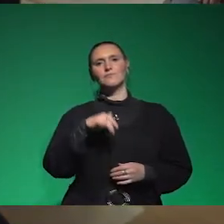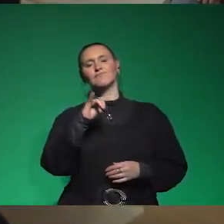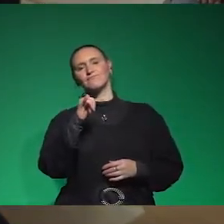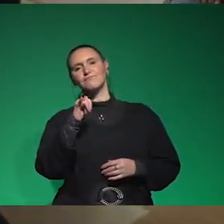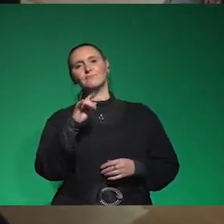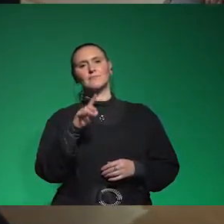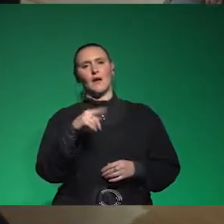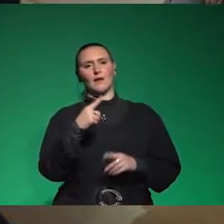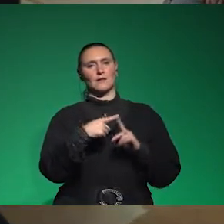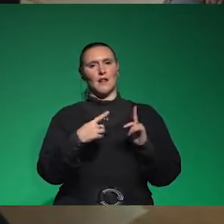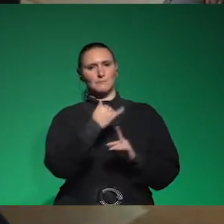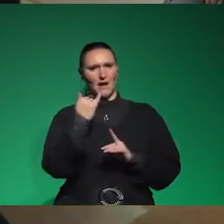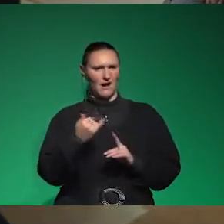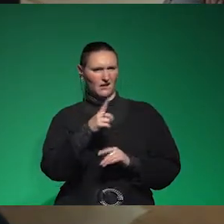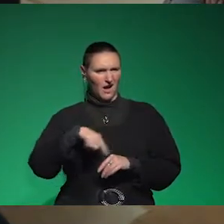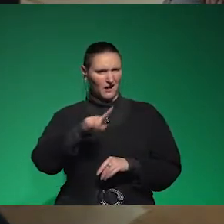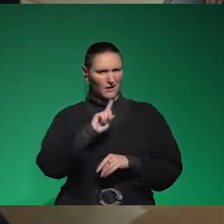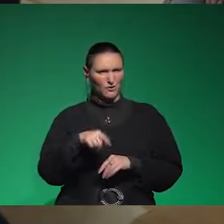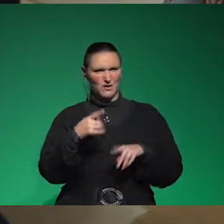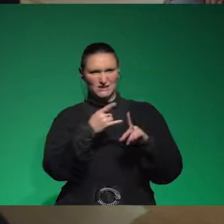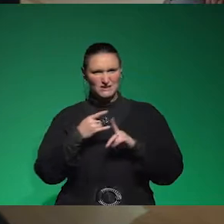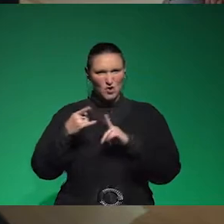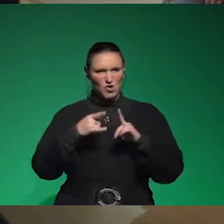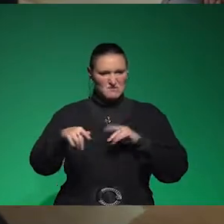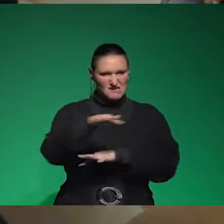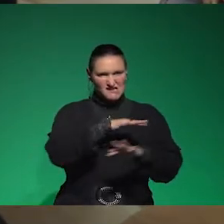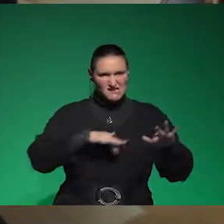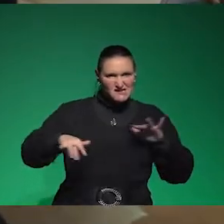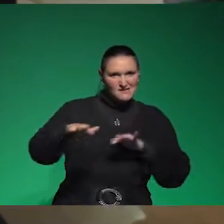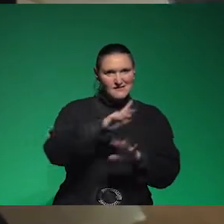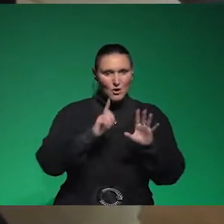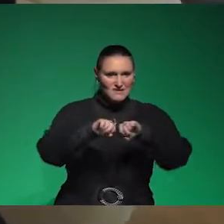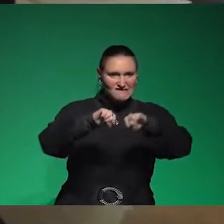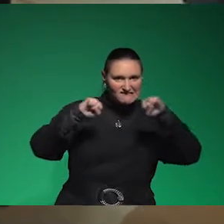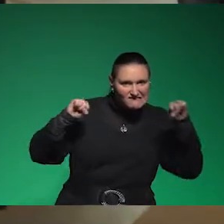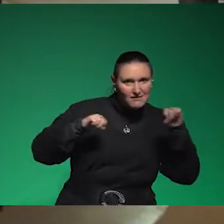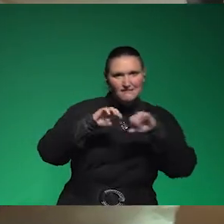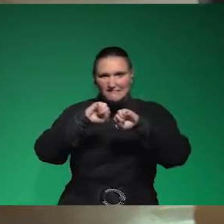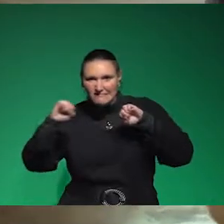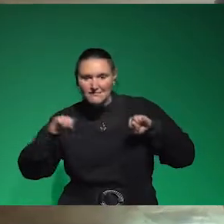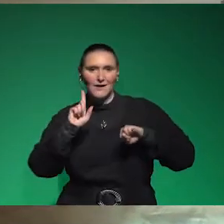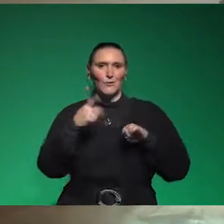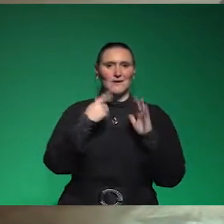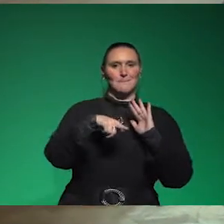be actually here in person as well. So thanks for being here.